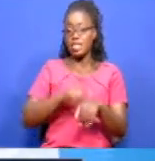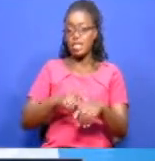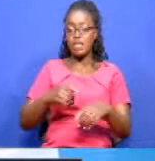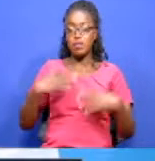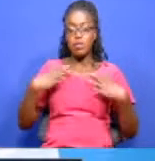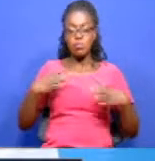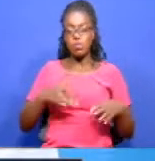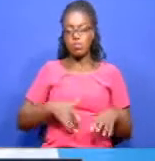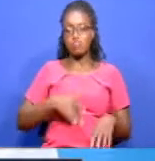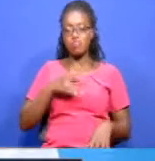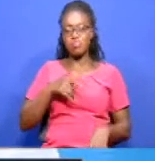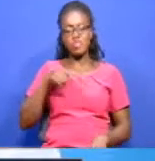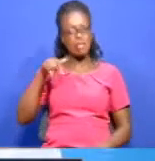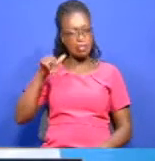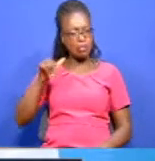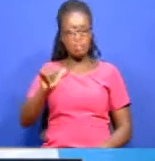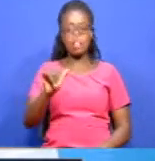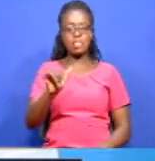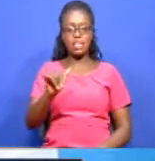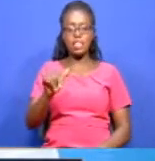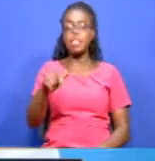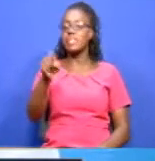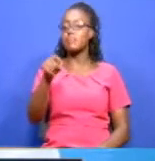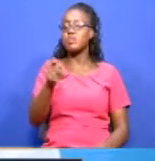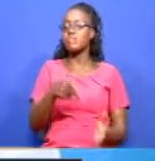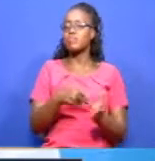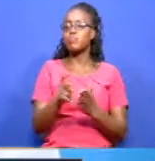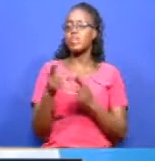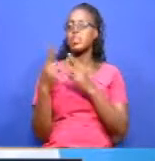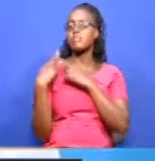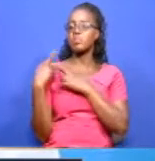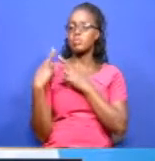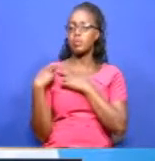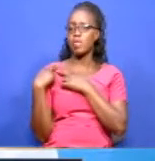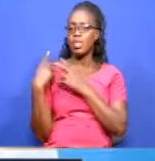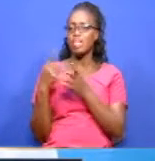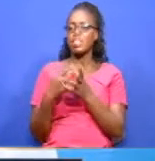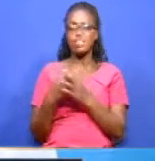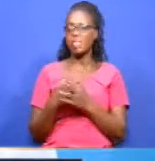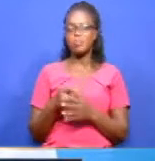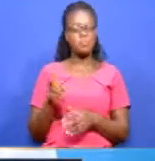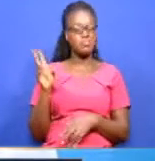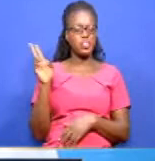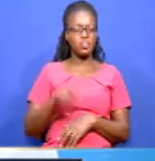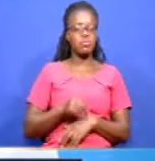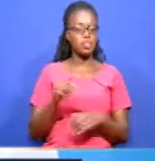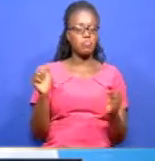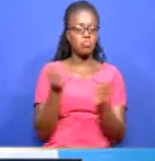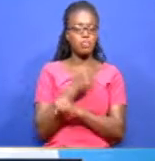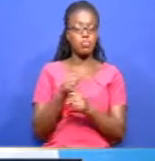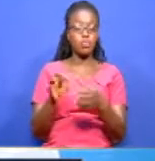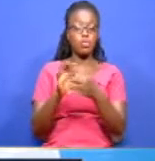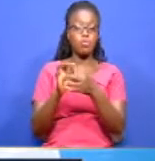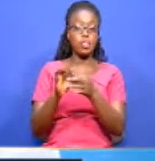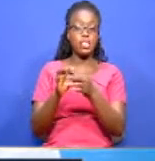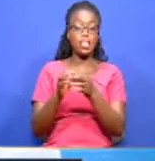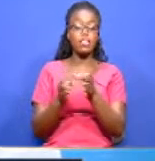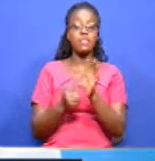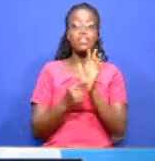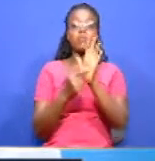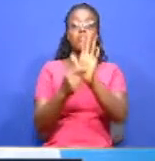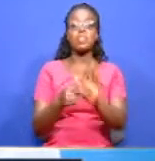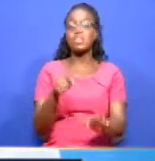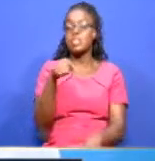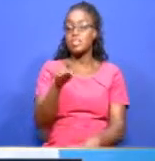they will be quarantined at their cost, they do not then cooperate and present themselves